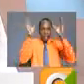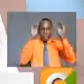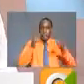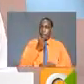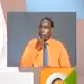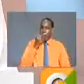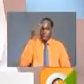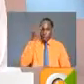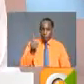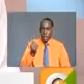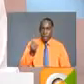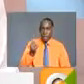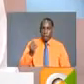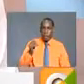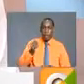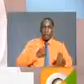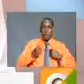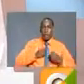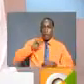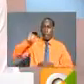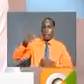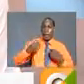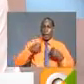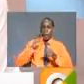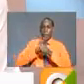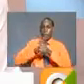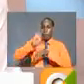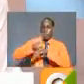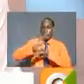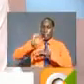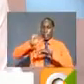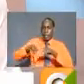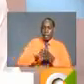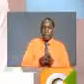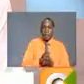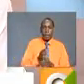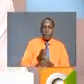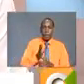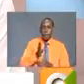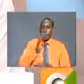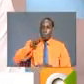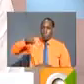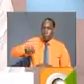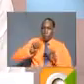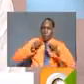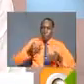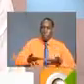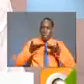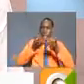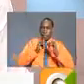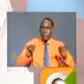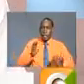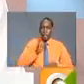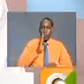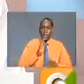aloud why the capital city, Kigali, had more churches than boreholes that can provide clean water. And